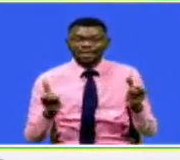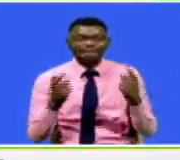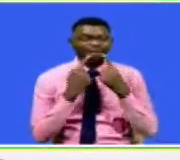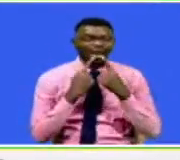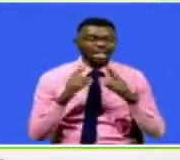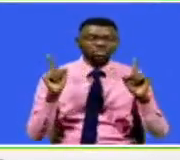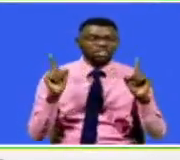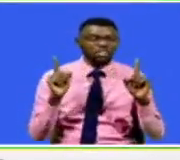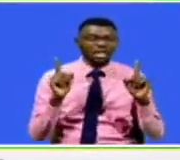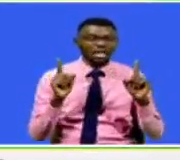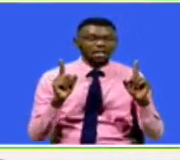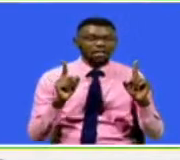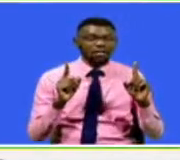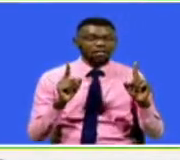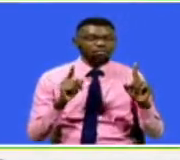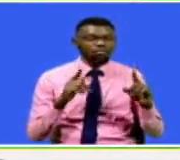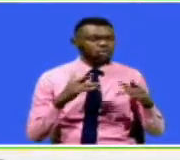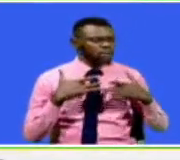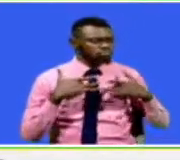denounced the results.